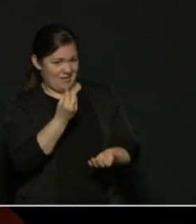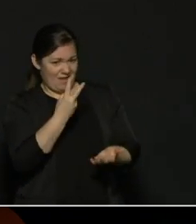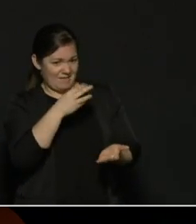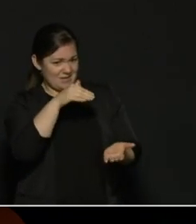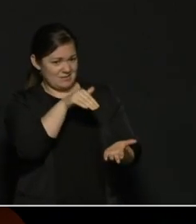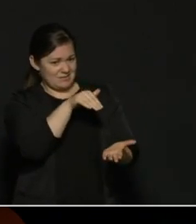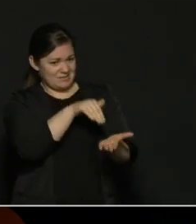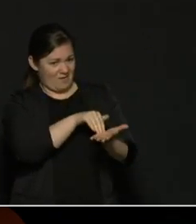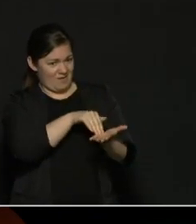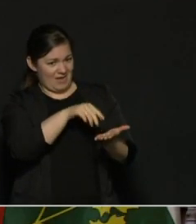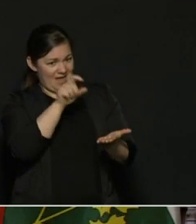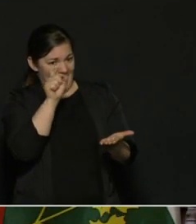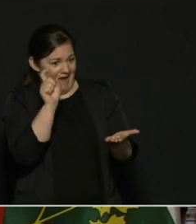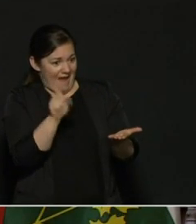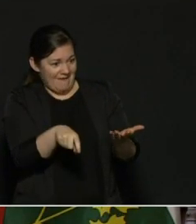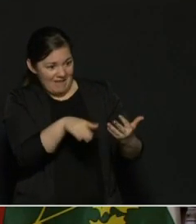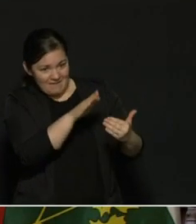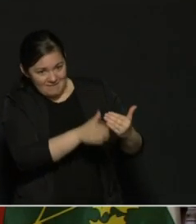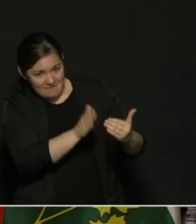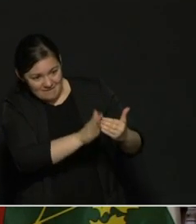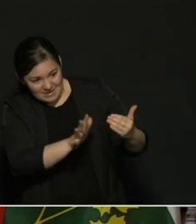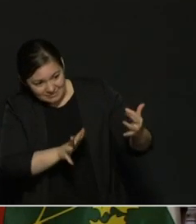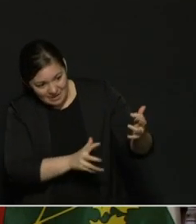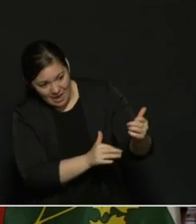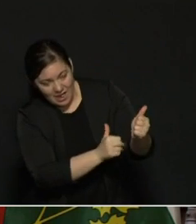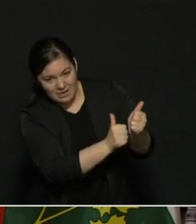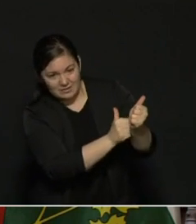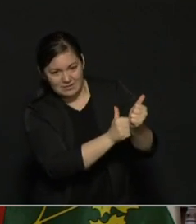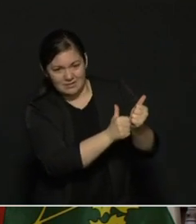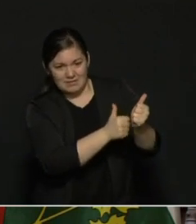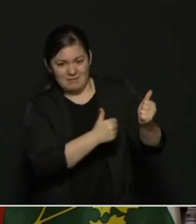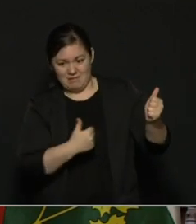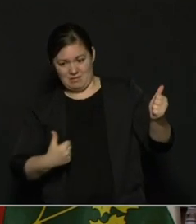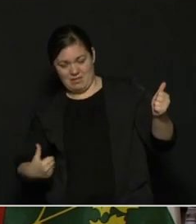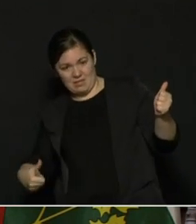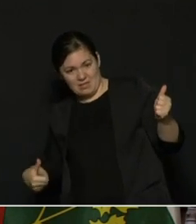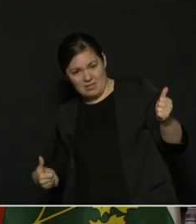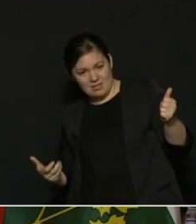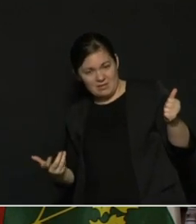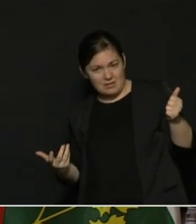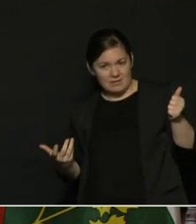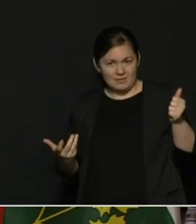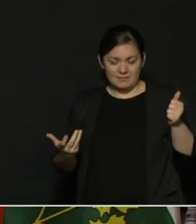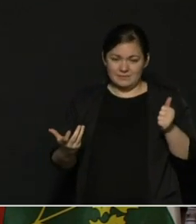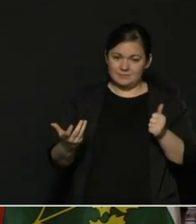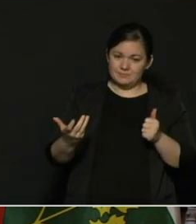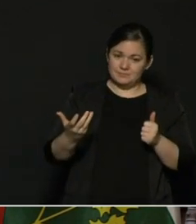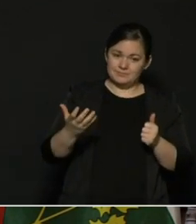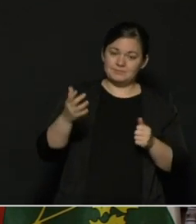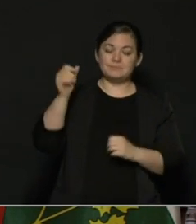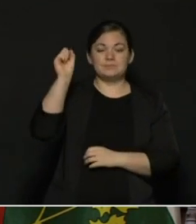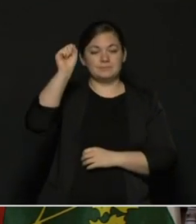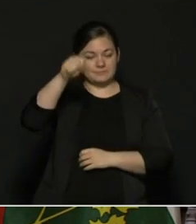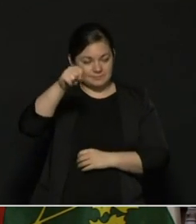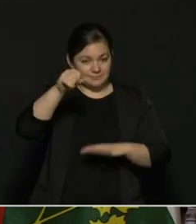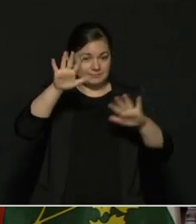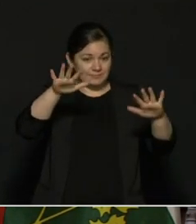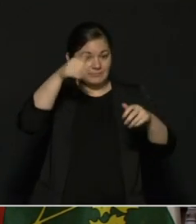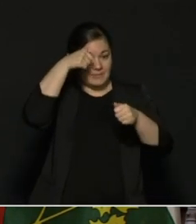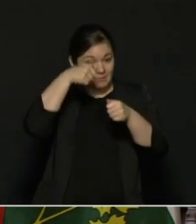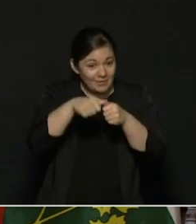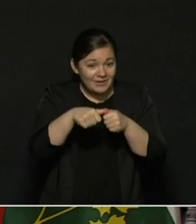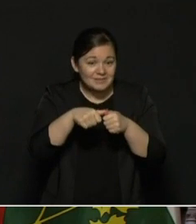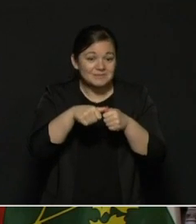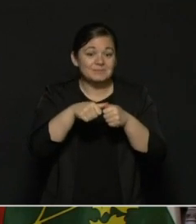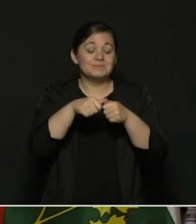testing, though. Is that going to create a backlog for you? Well, yes, and I said before what we were dealing with there was a flow